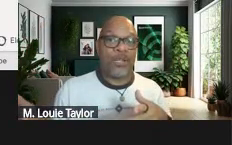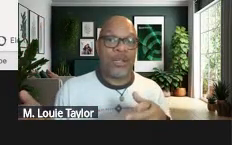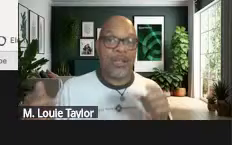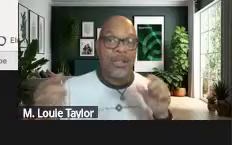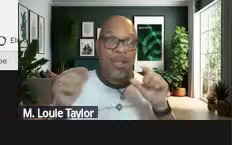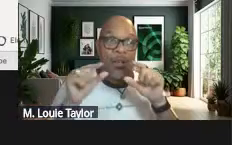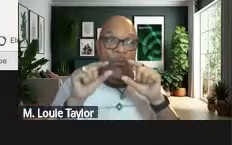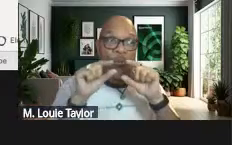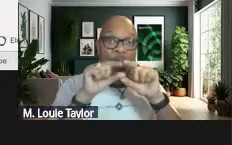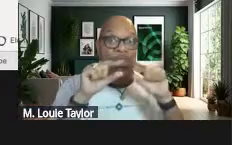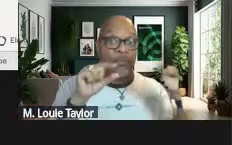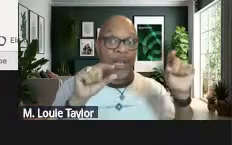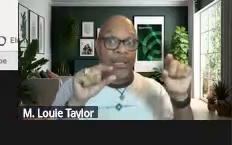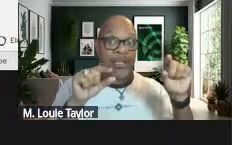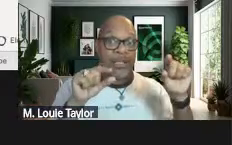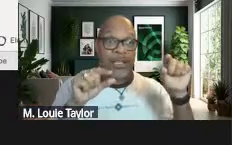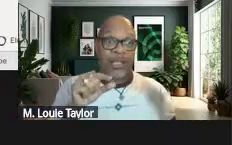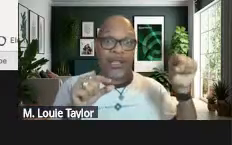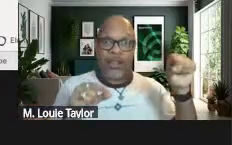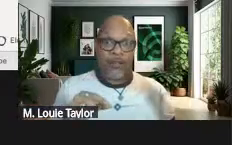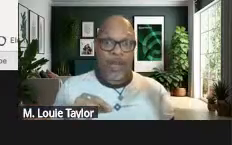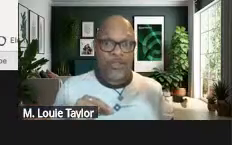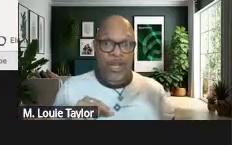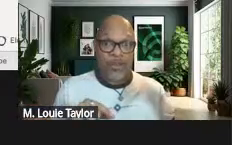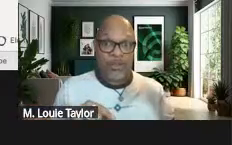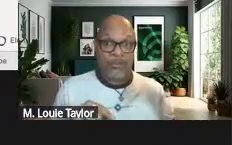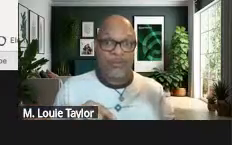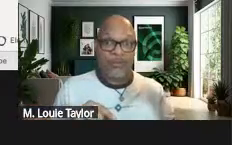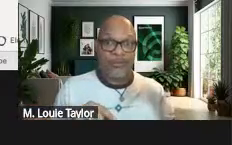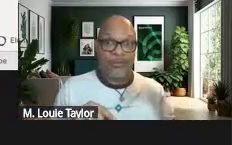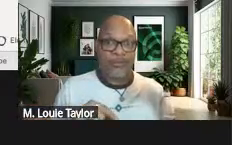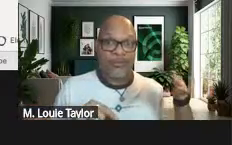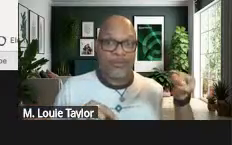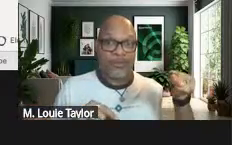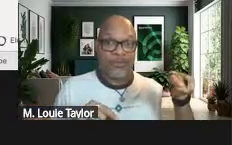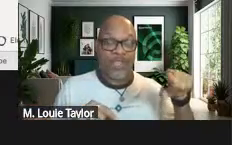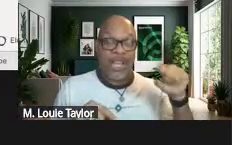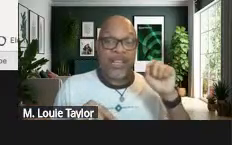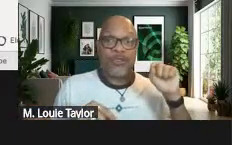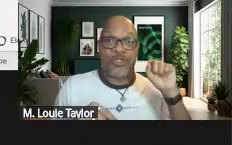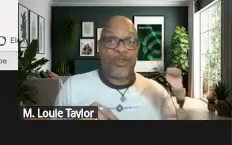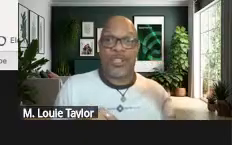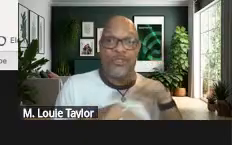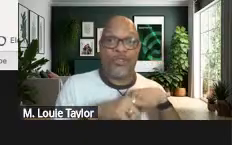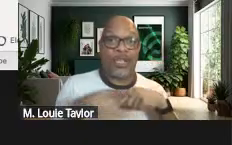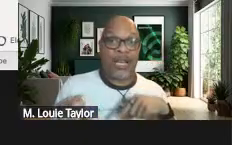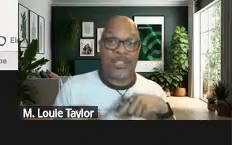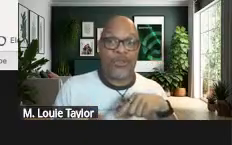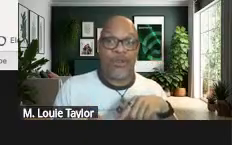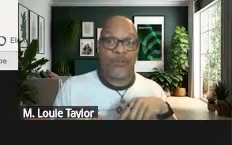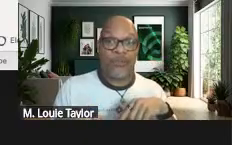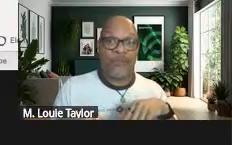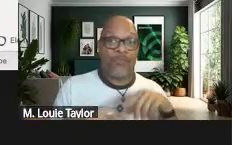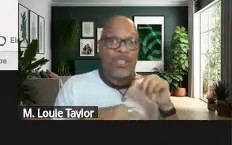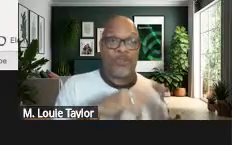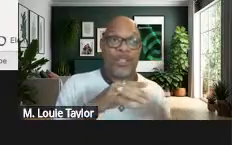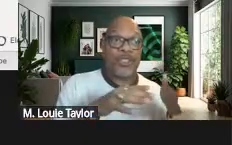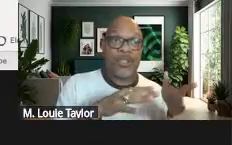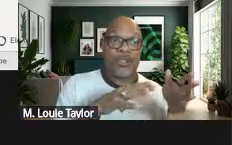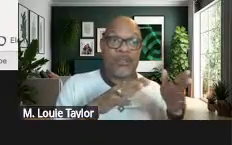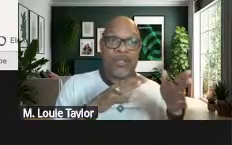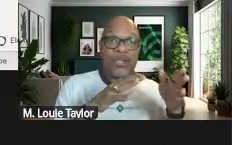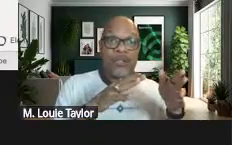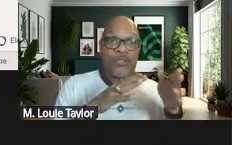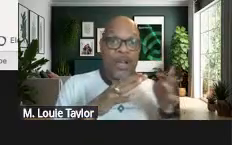video on it, one of the buttons says "Click here to buy drops," and it goes straight to your online store, straight